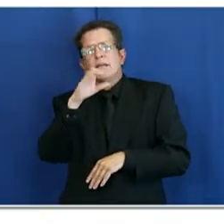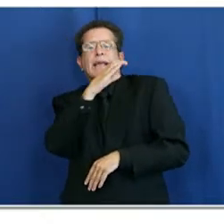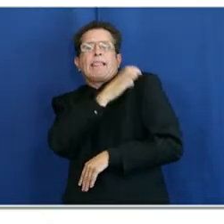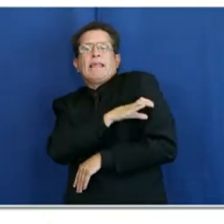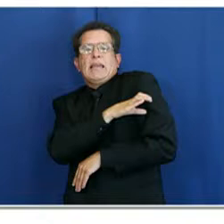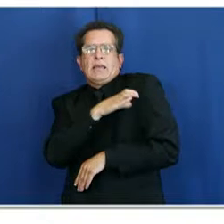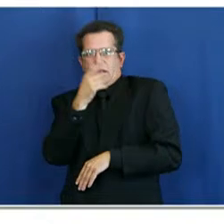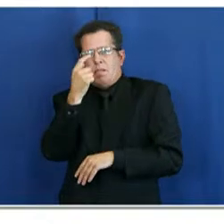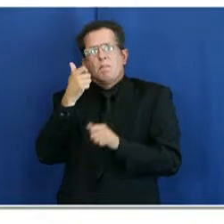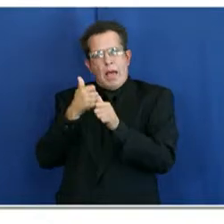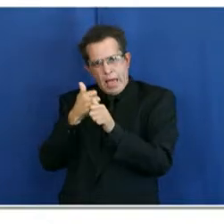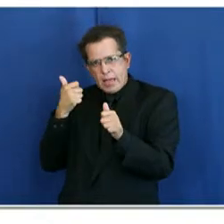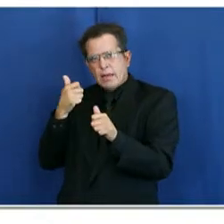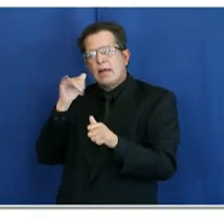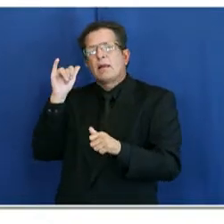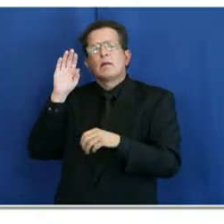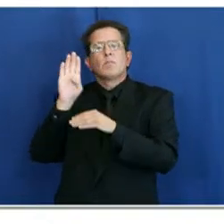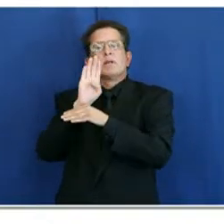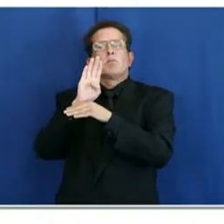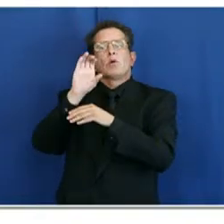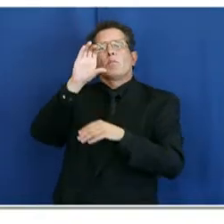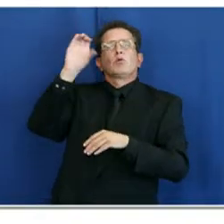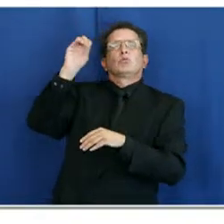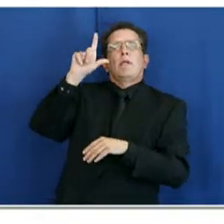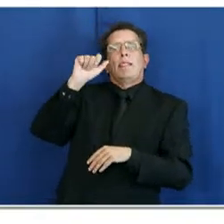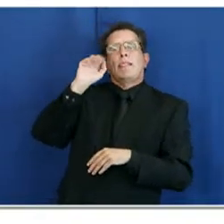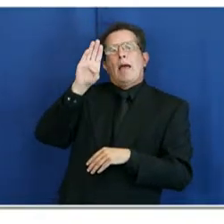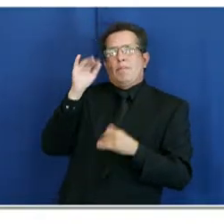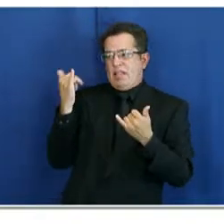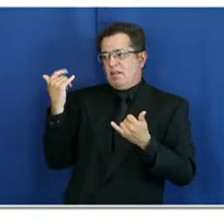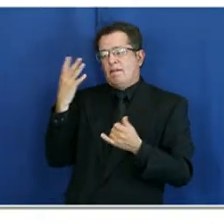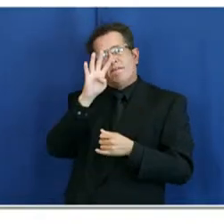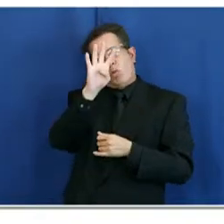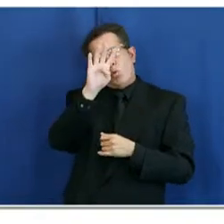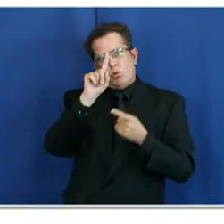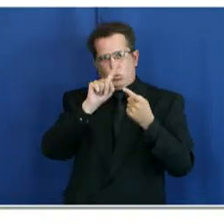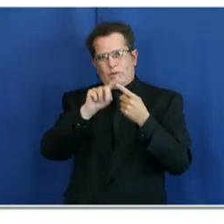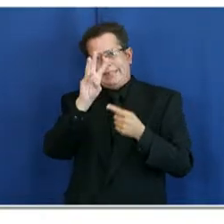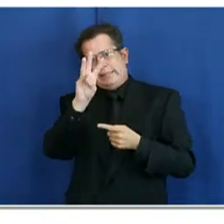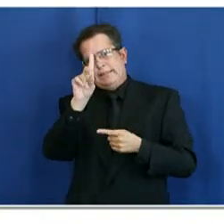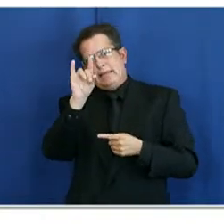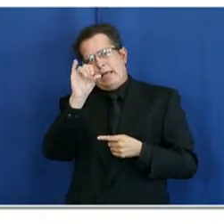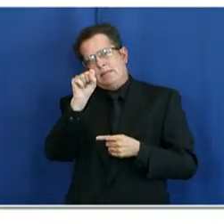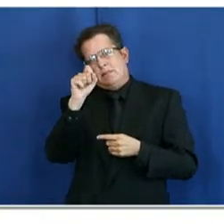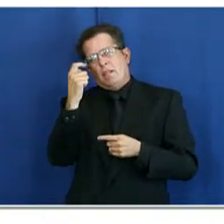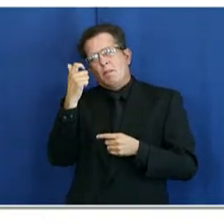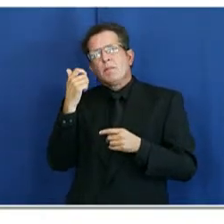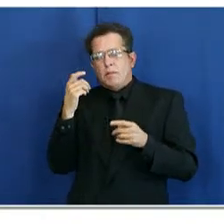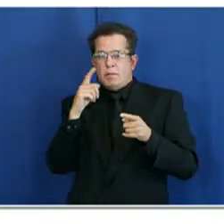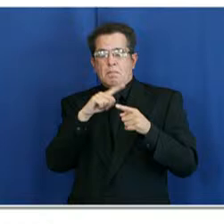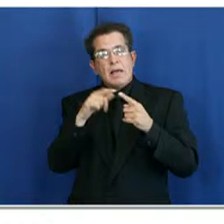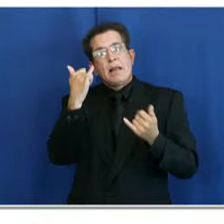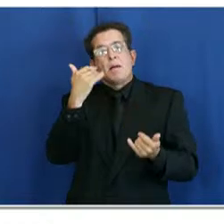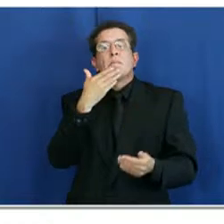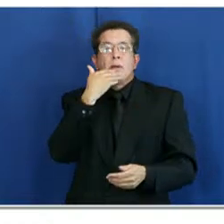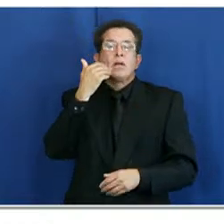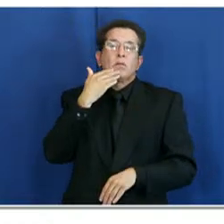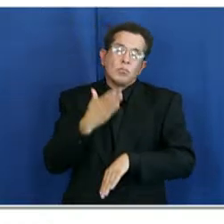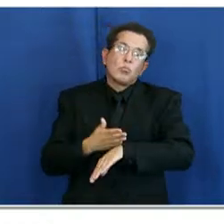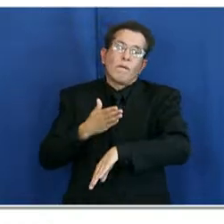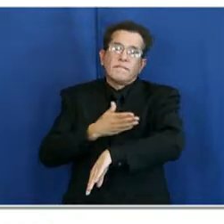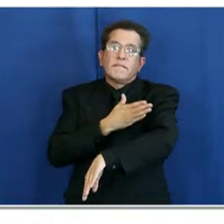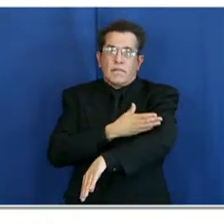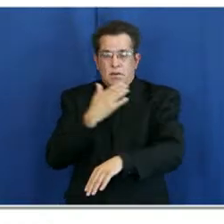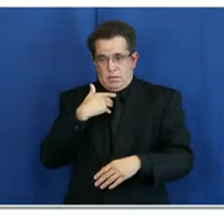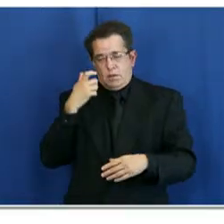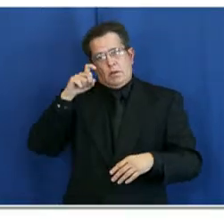times, and commercial labs still at 4 to 6 days, longer than what we see in our labs, but again is coming down. And it's important that we align